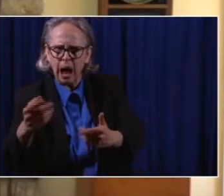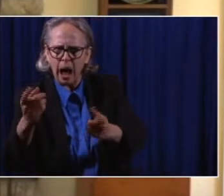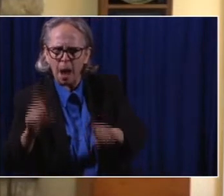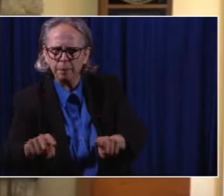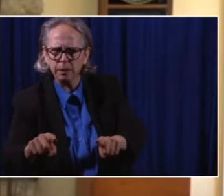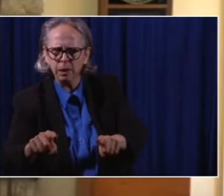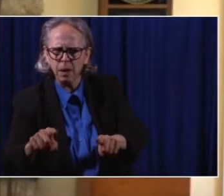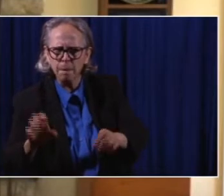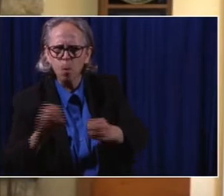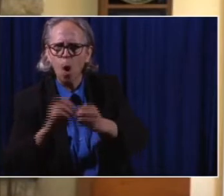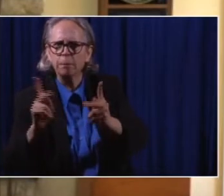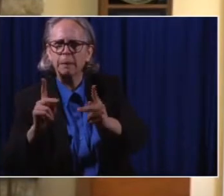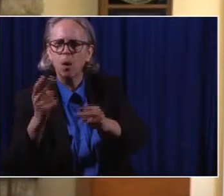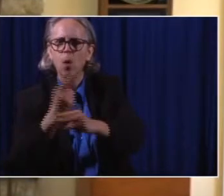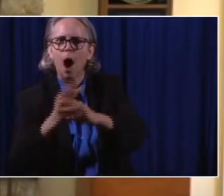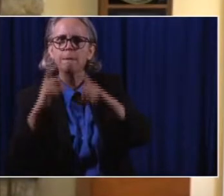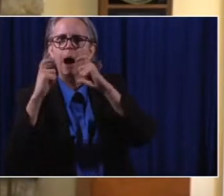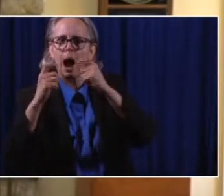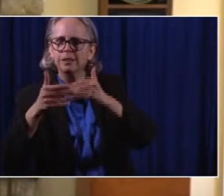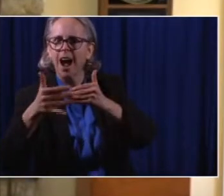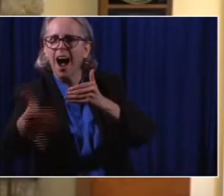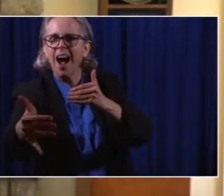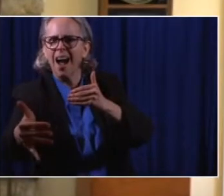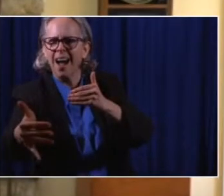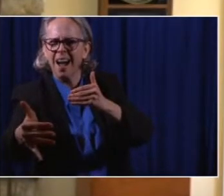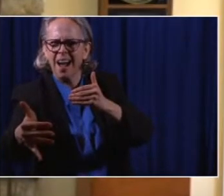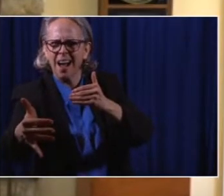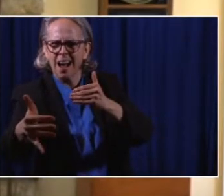usage. Now this is